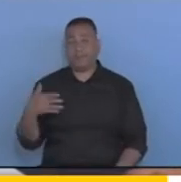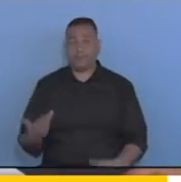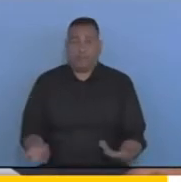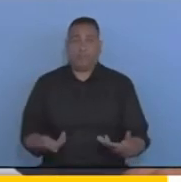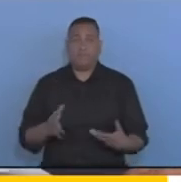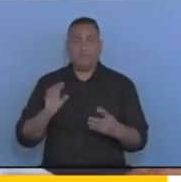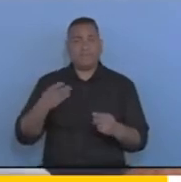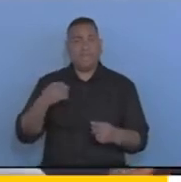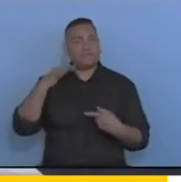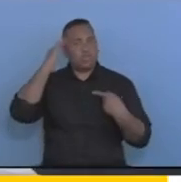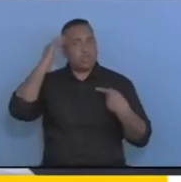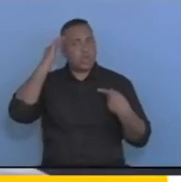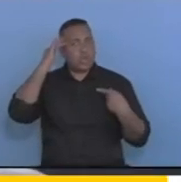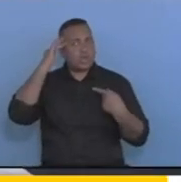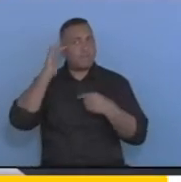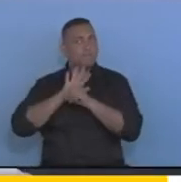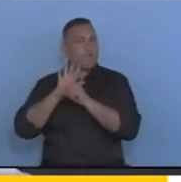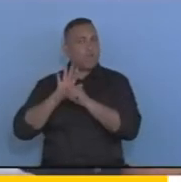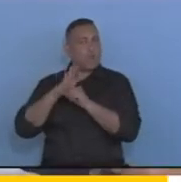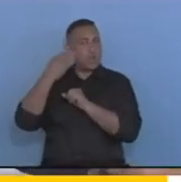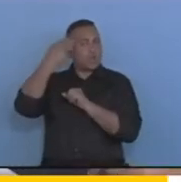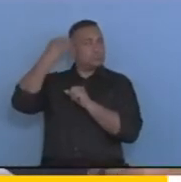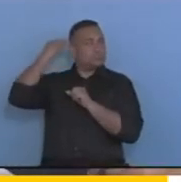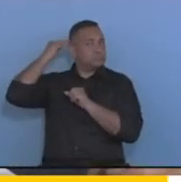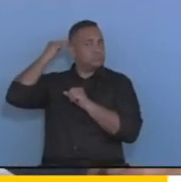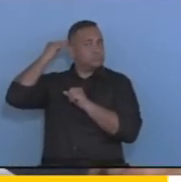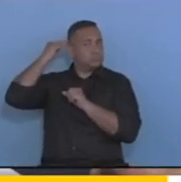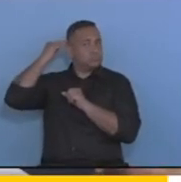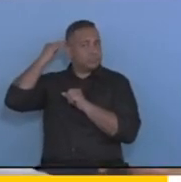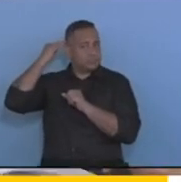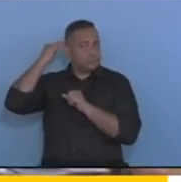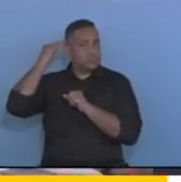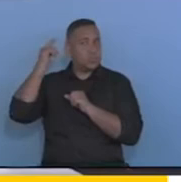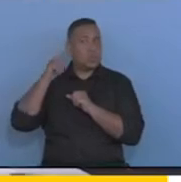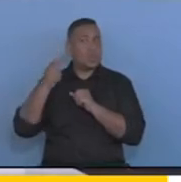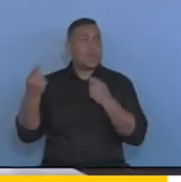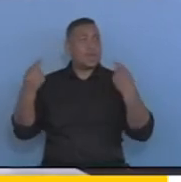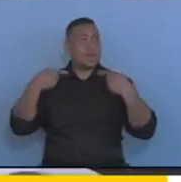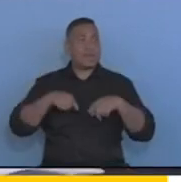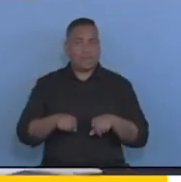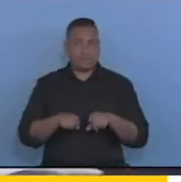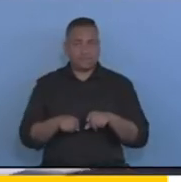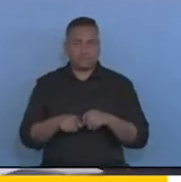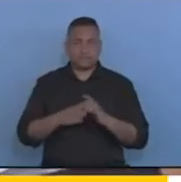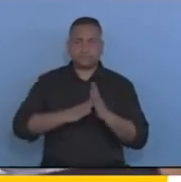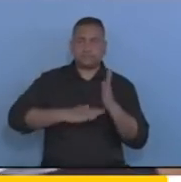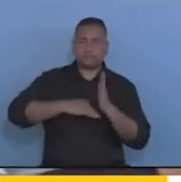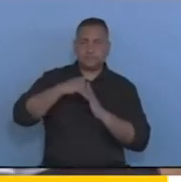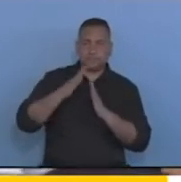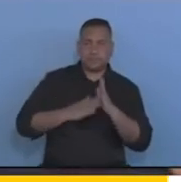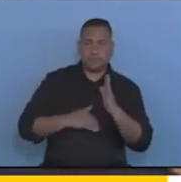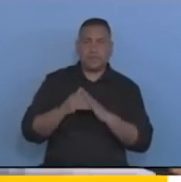as well. So I got to ask you, you haven't, because you said we can't see the paint. You've been using the spray thing, haven't you?